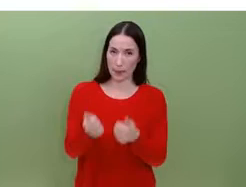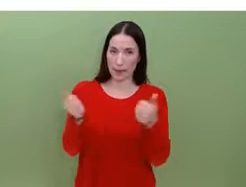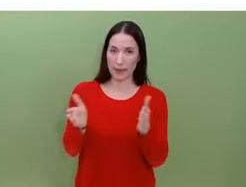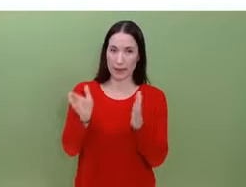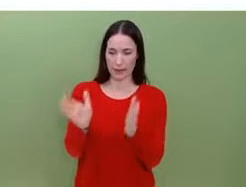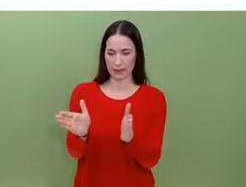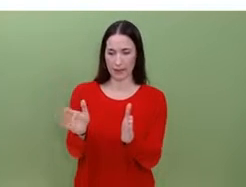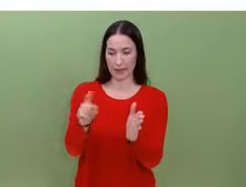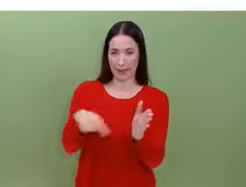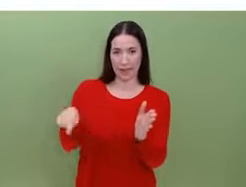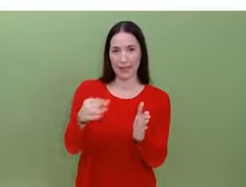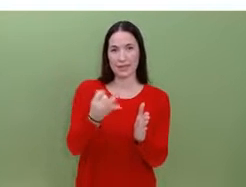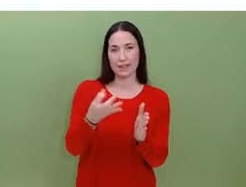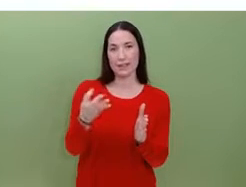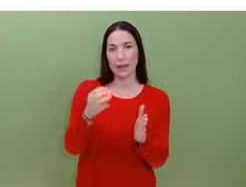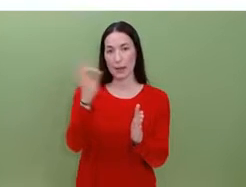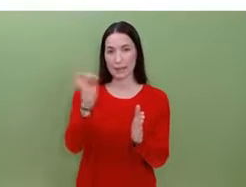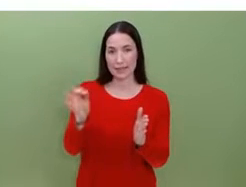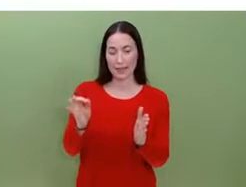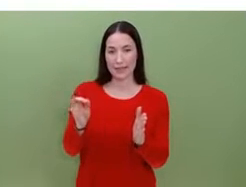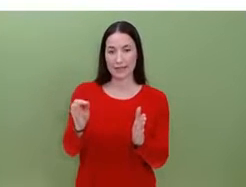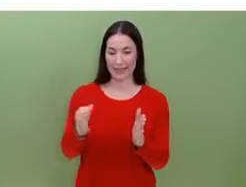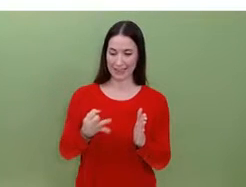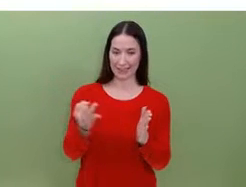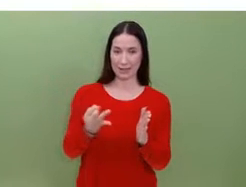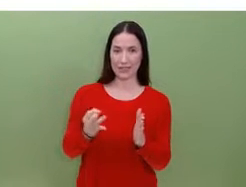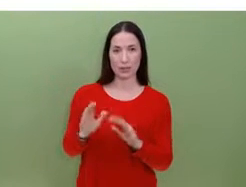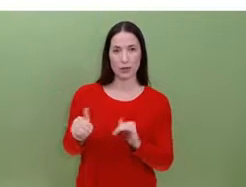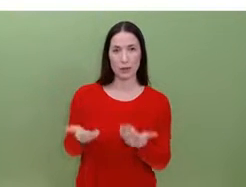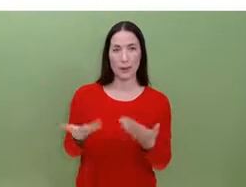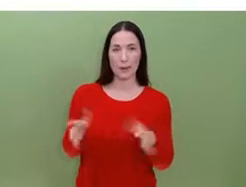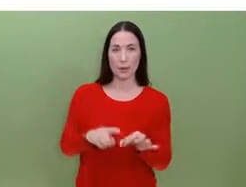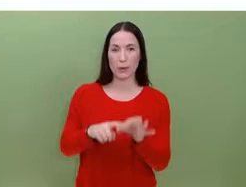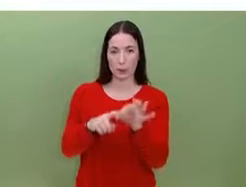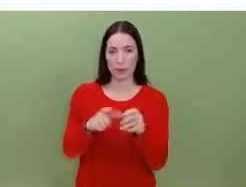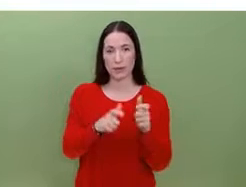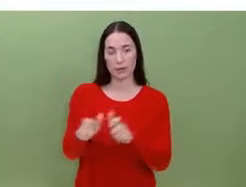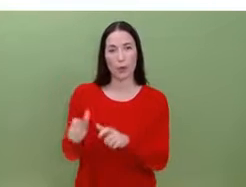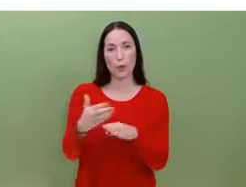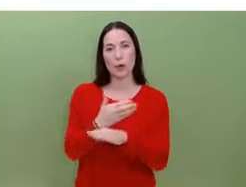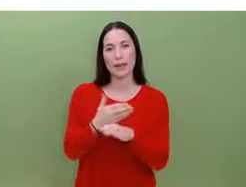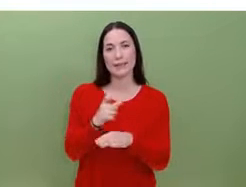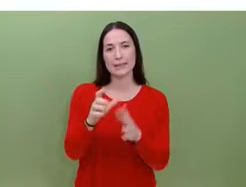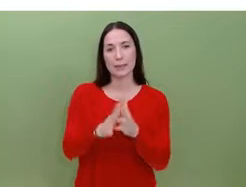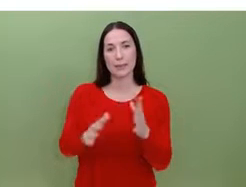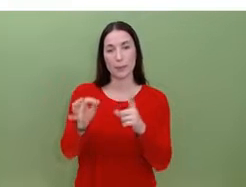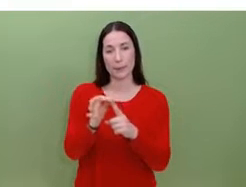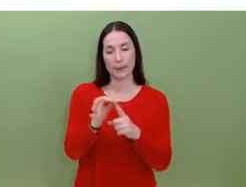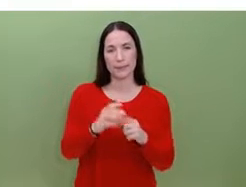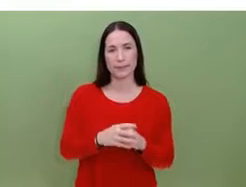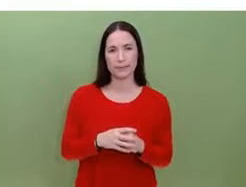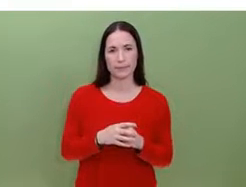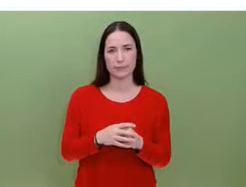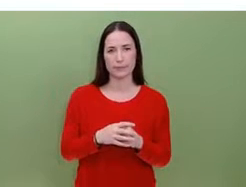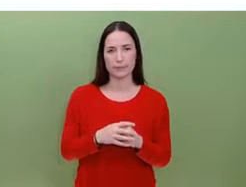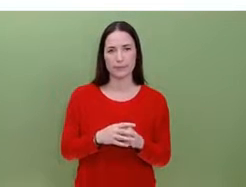78% from 17 services qualified and continued working as a CWP. Services have worked really hard to